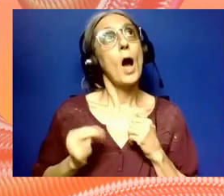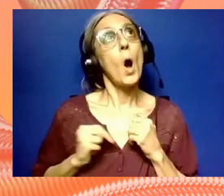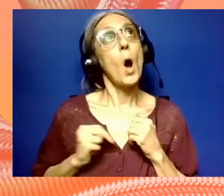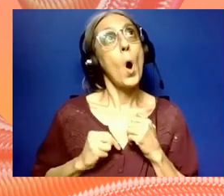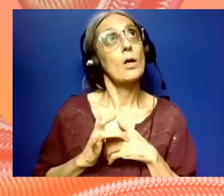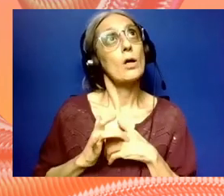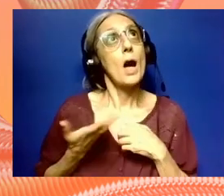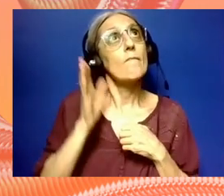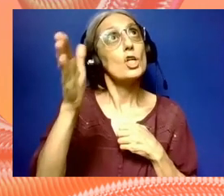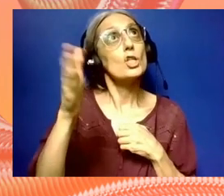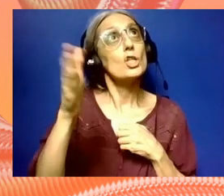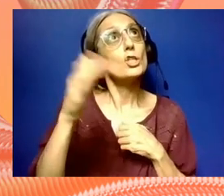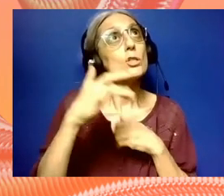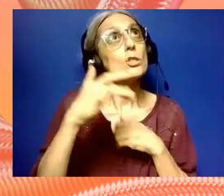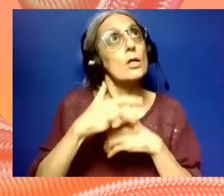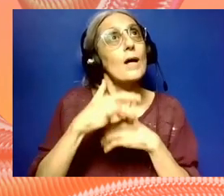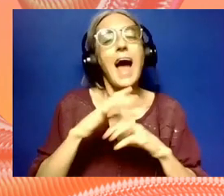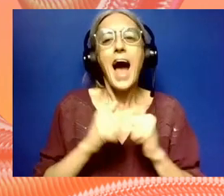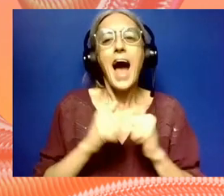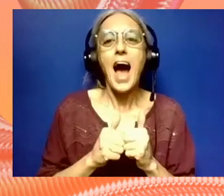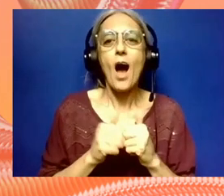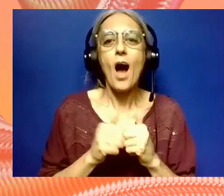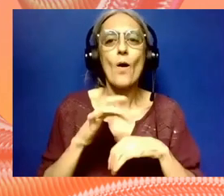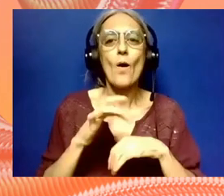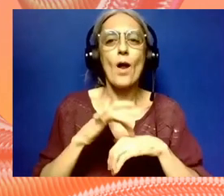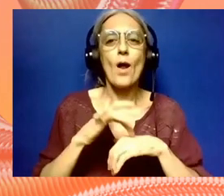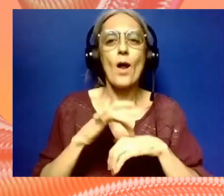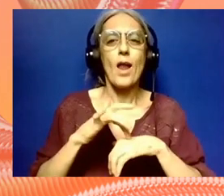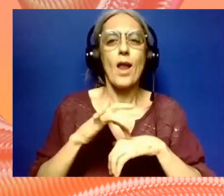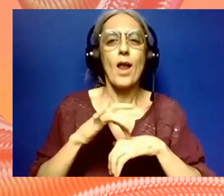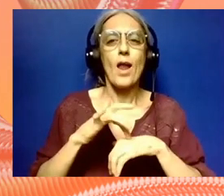How do you help them not get trapped in their Virgo nature?